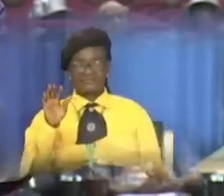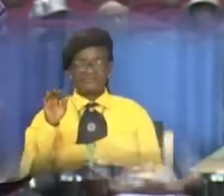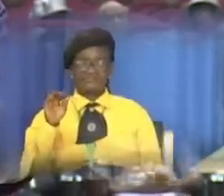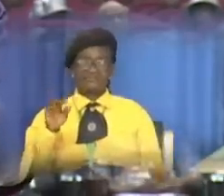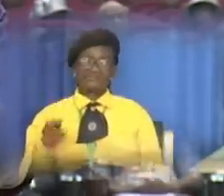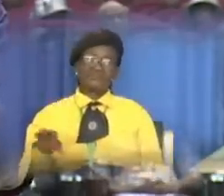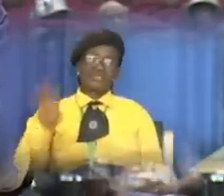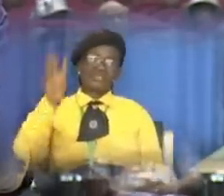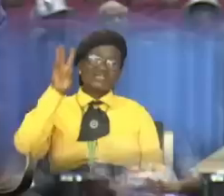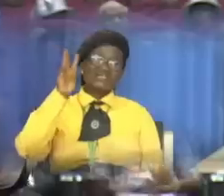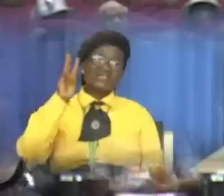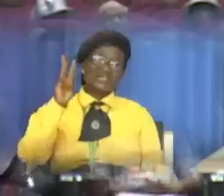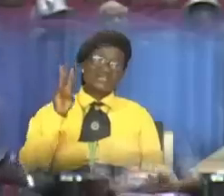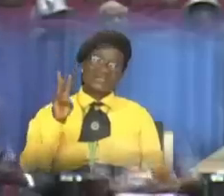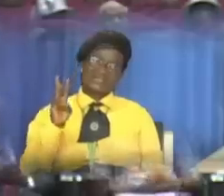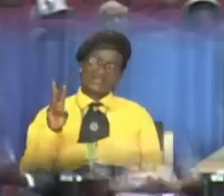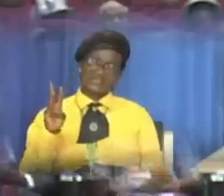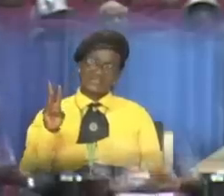Six.